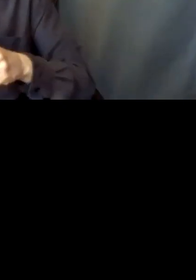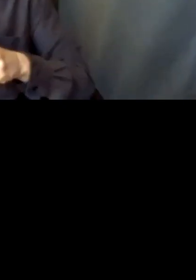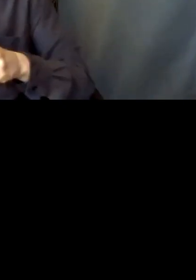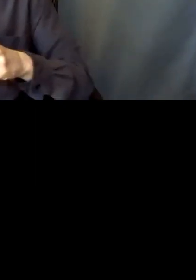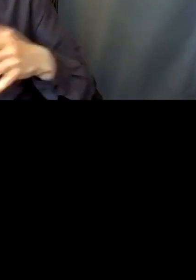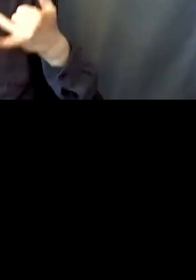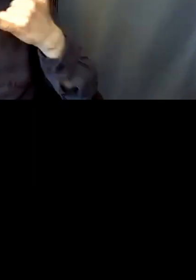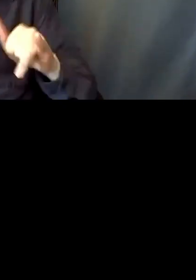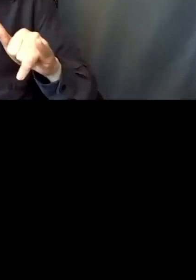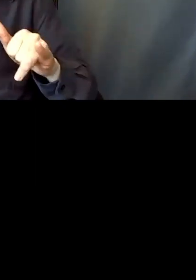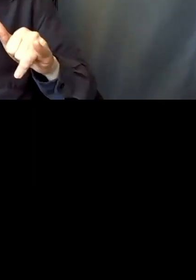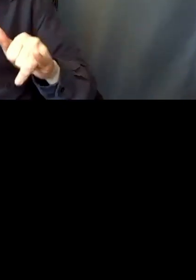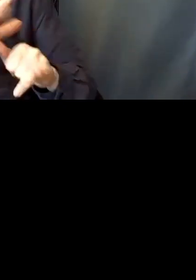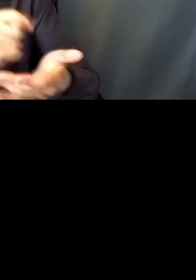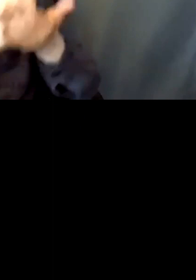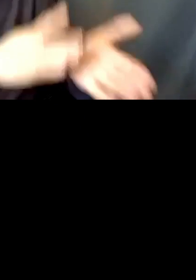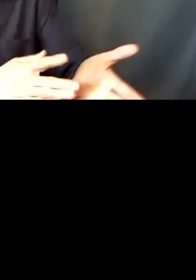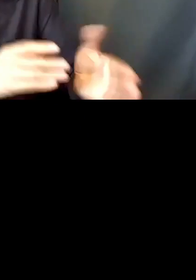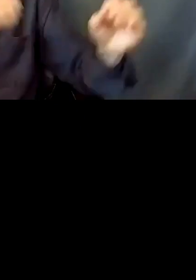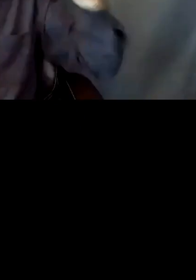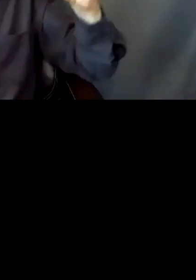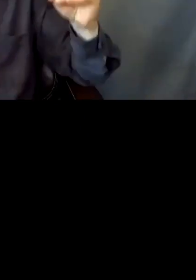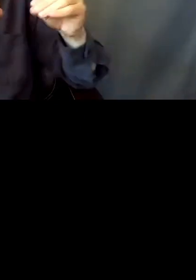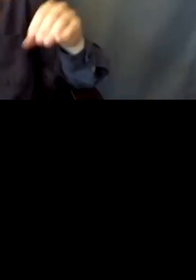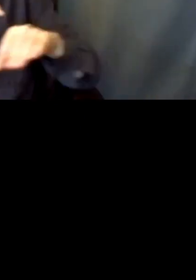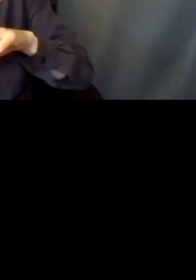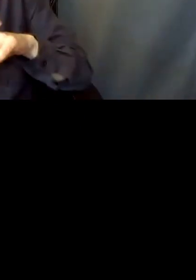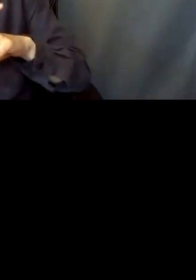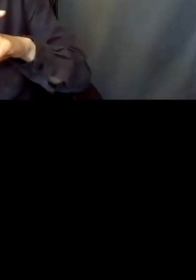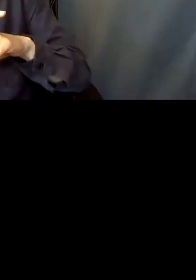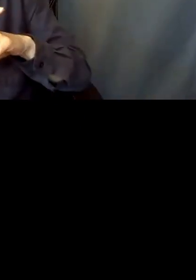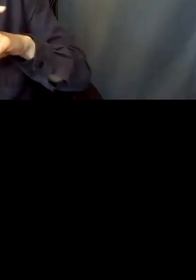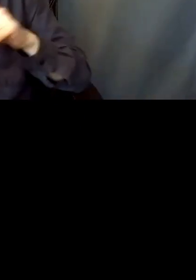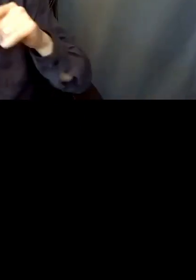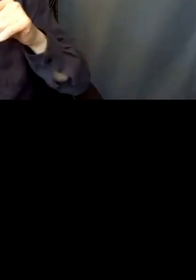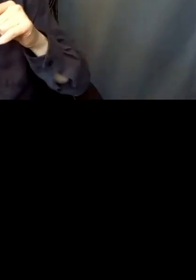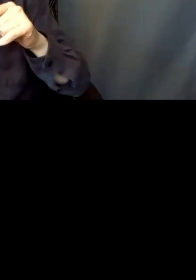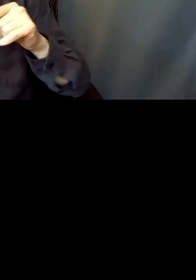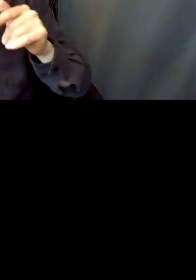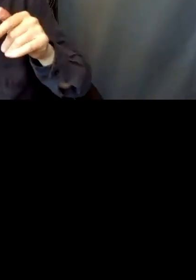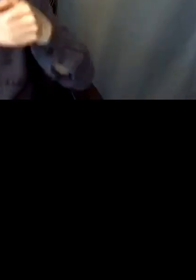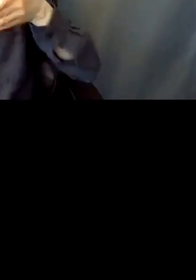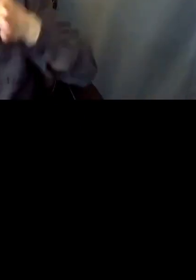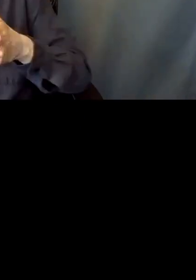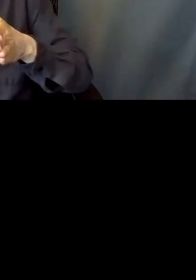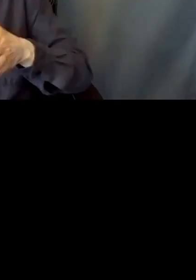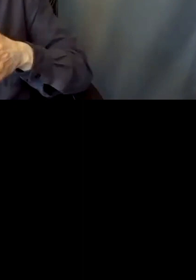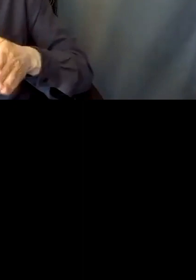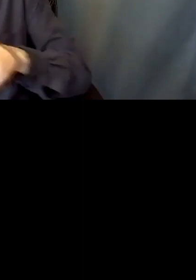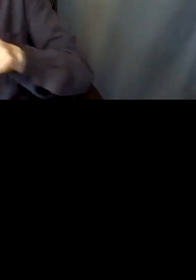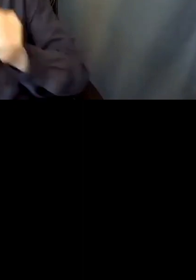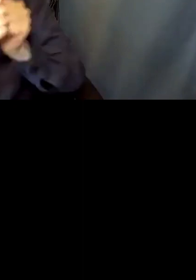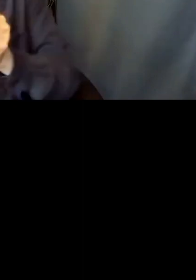that, her therapist educated us early on about the best ways for us to work together as a